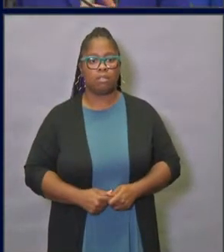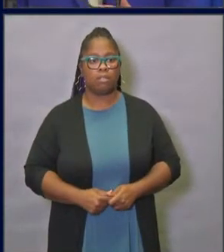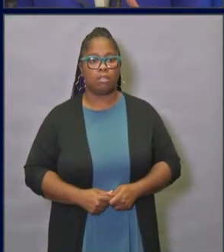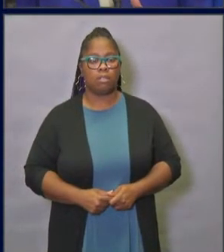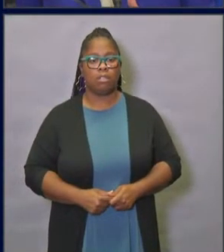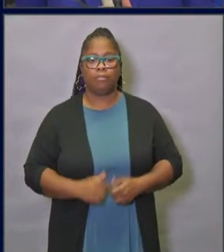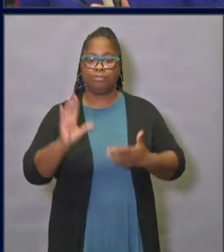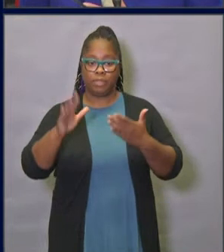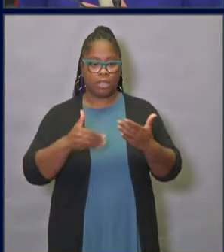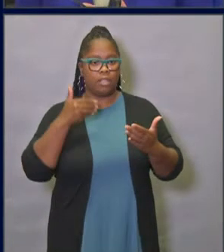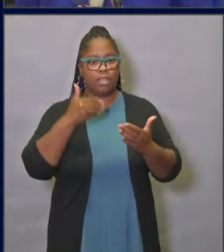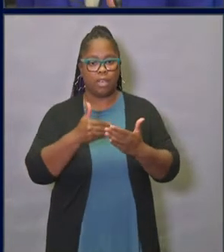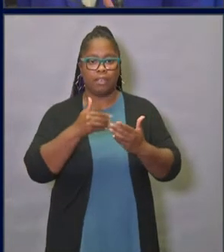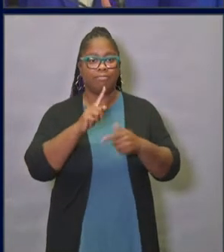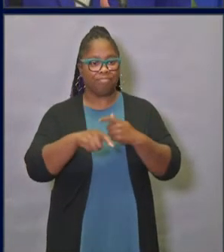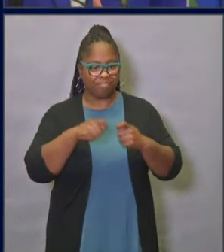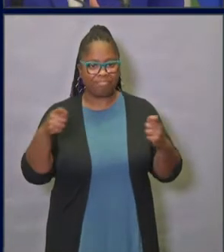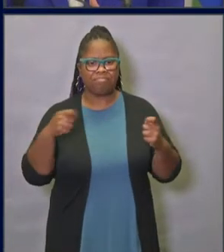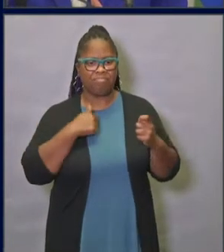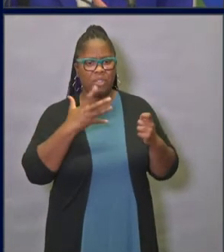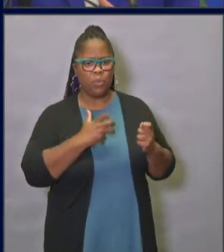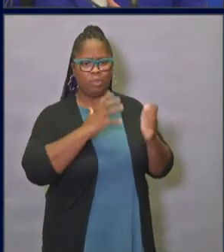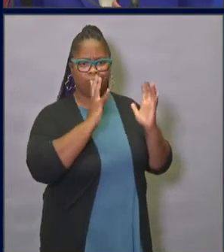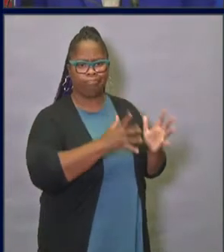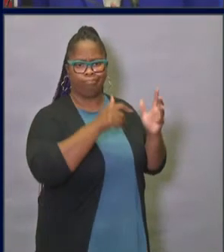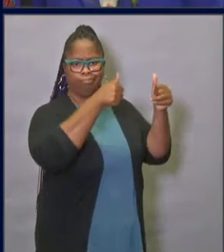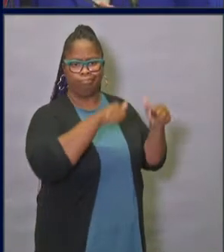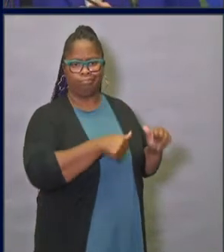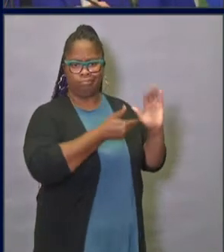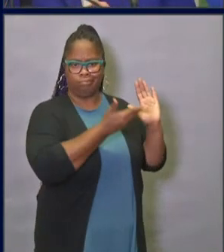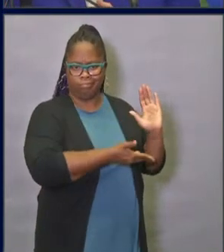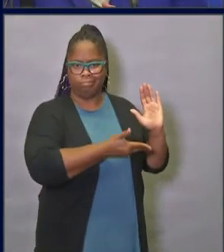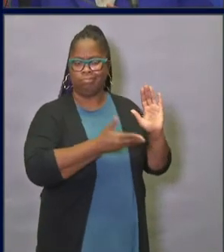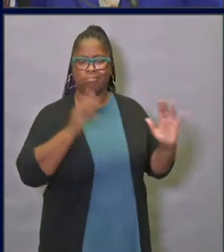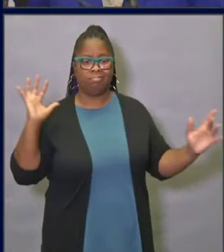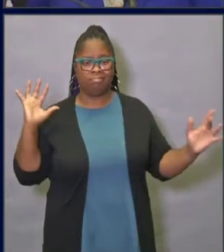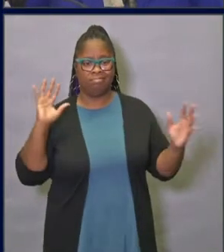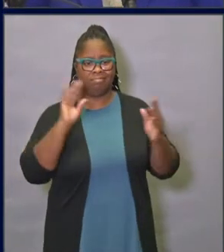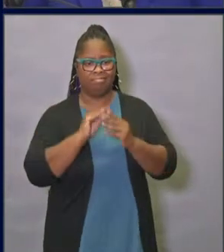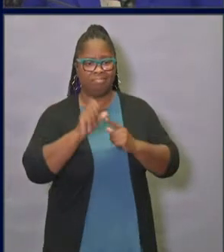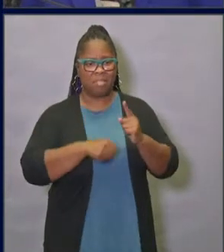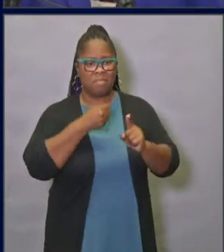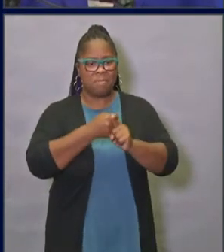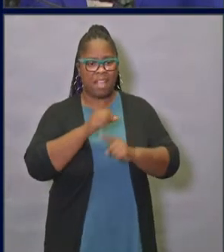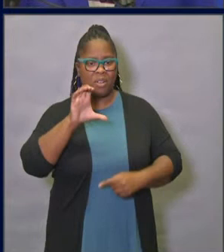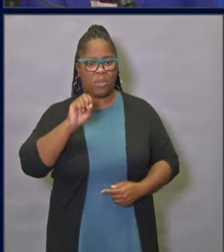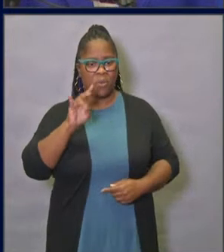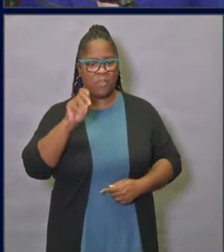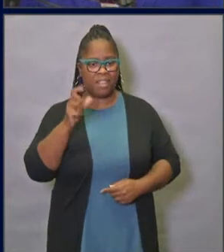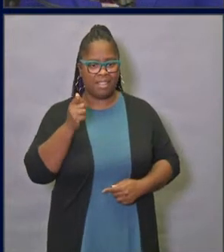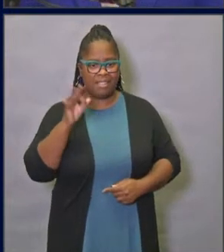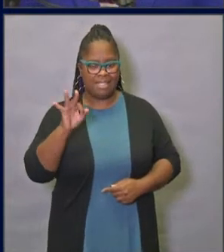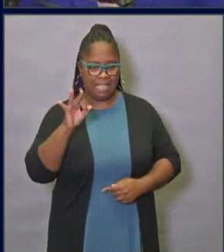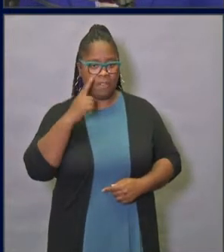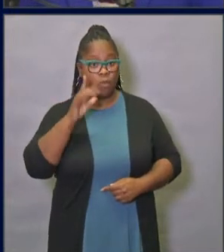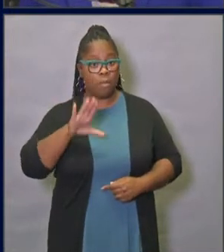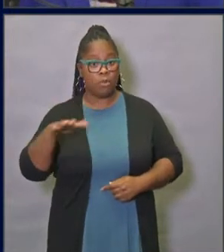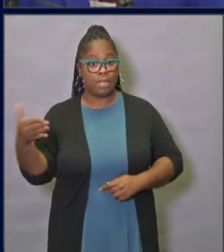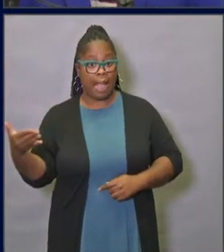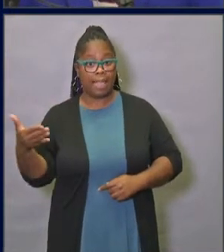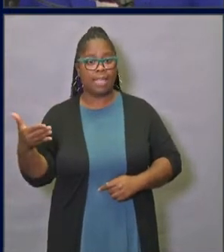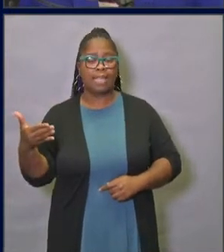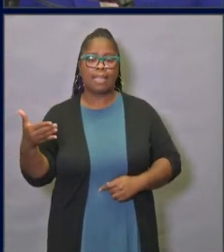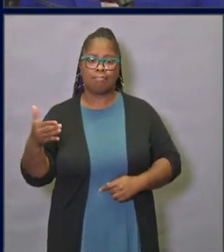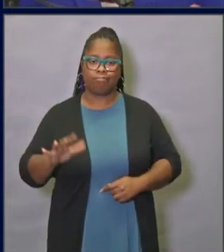In closing, I want to leave you with a slide that sums up the impact of COVID-19 on mortality across the